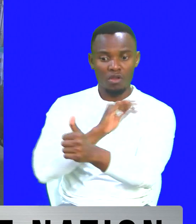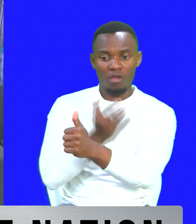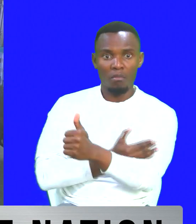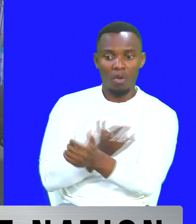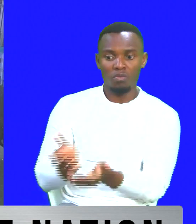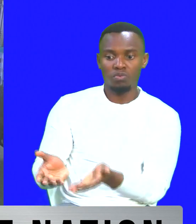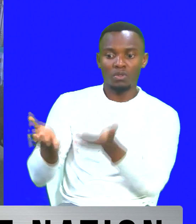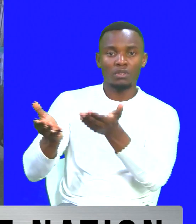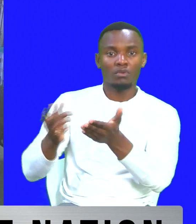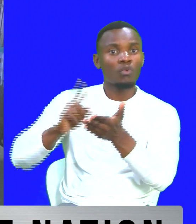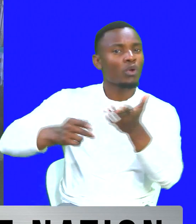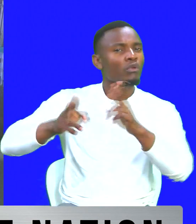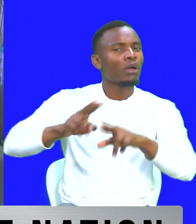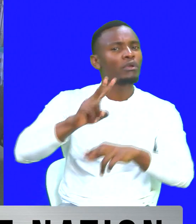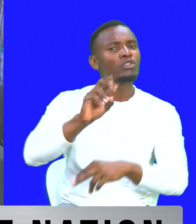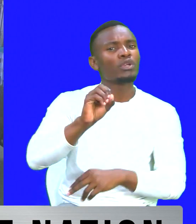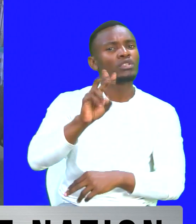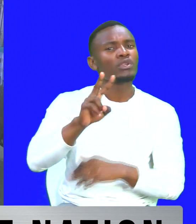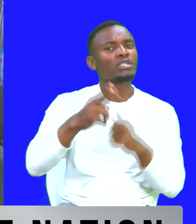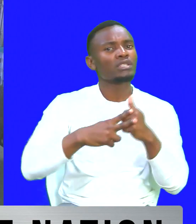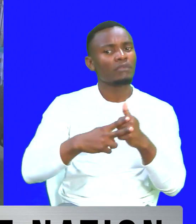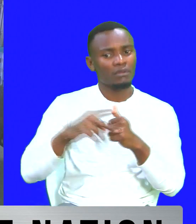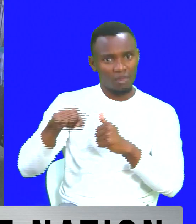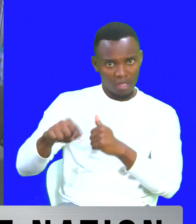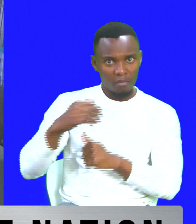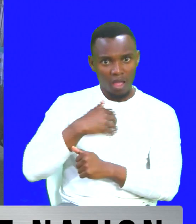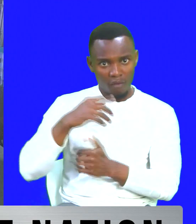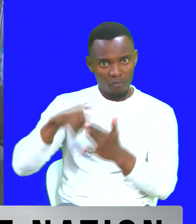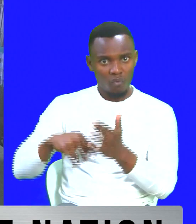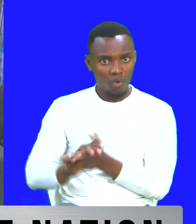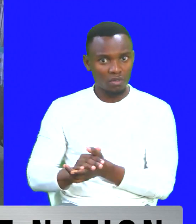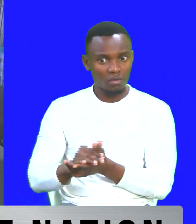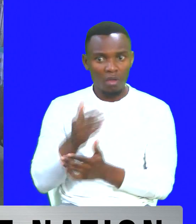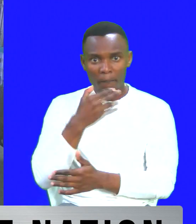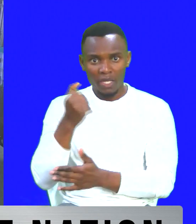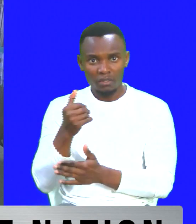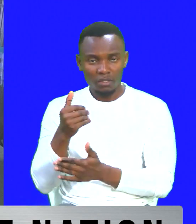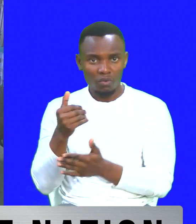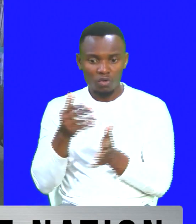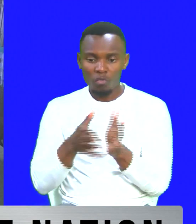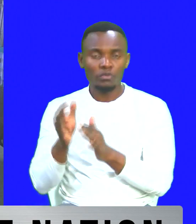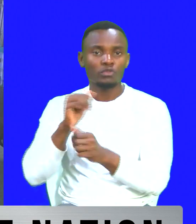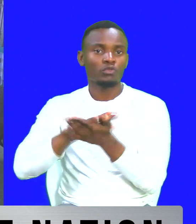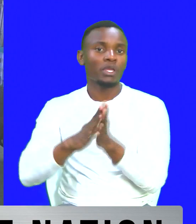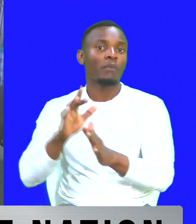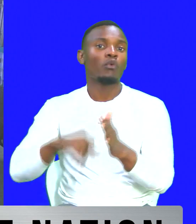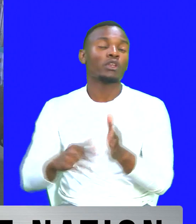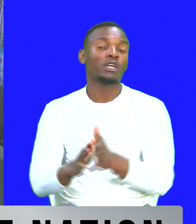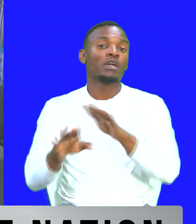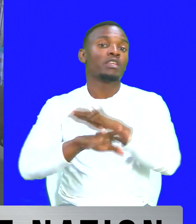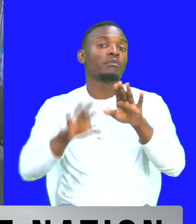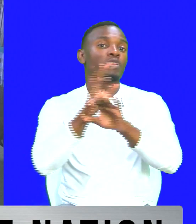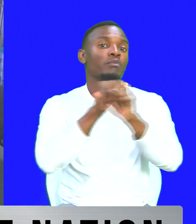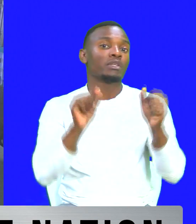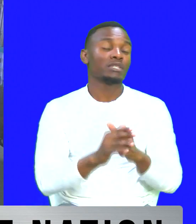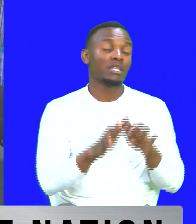in 2027? More bargaining power for him to be who? Number 2. So what will happen